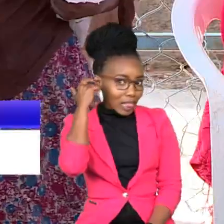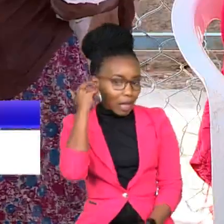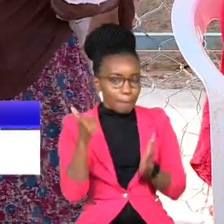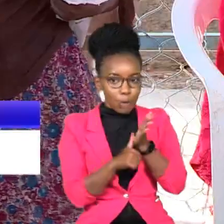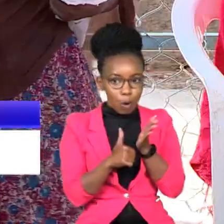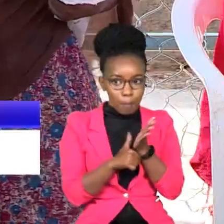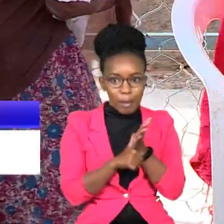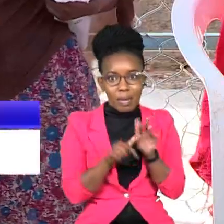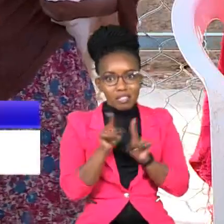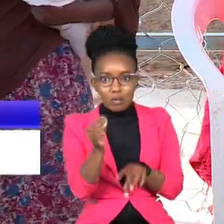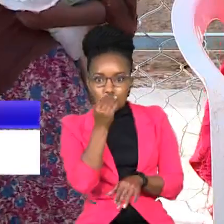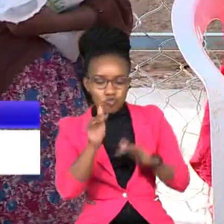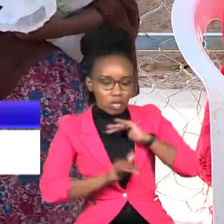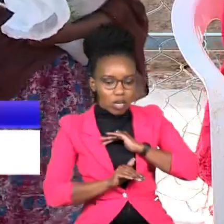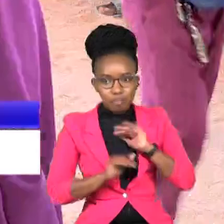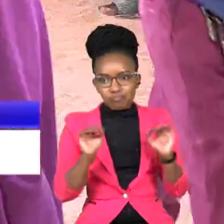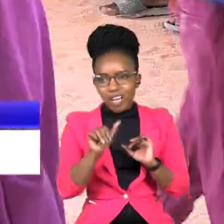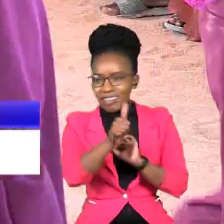malnutrition, among other diseases.